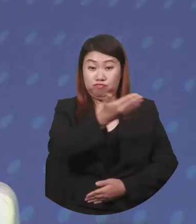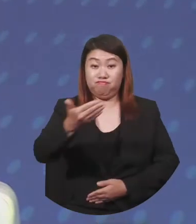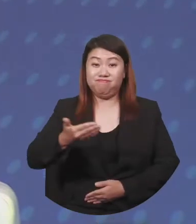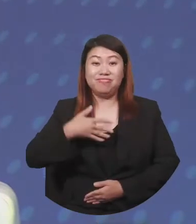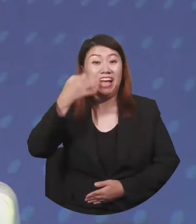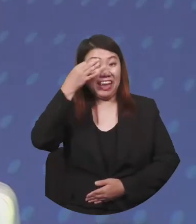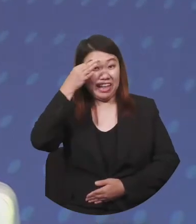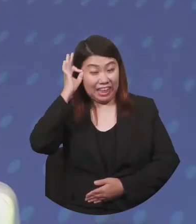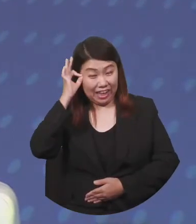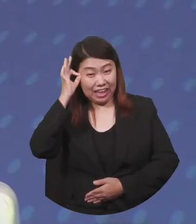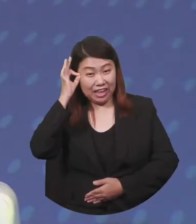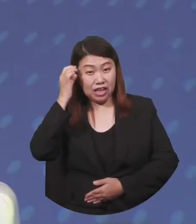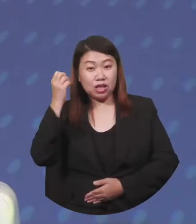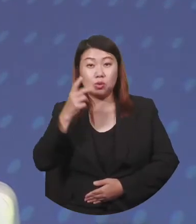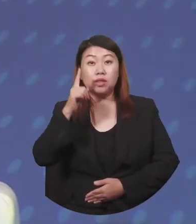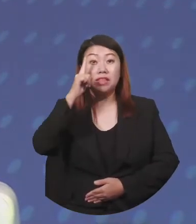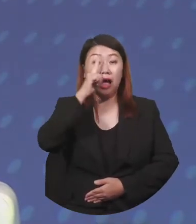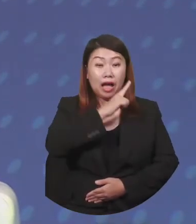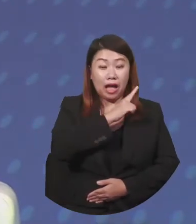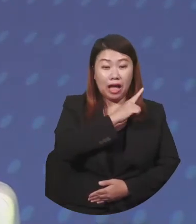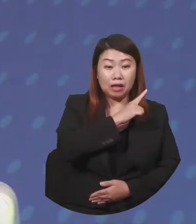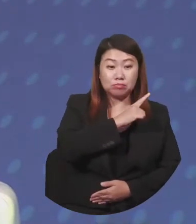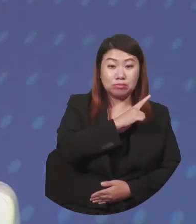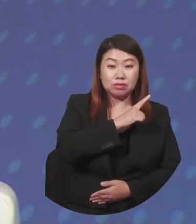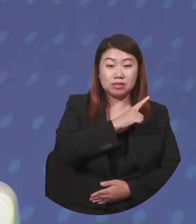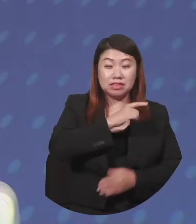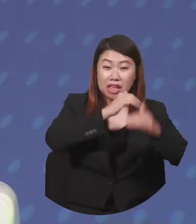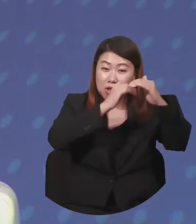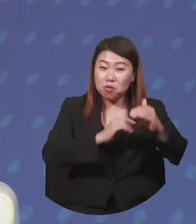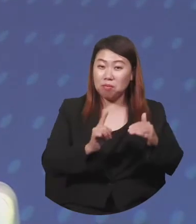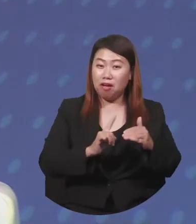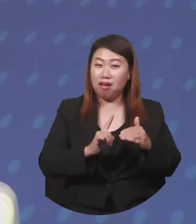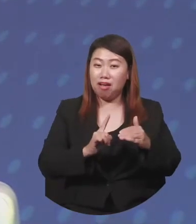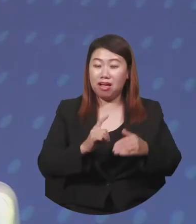it. So we need to demonstrate the benefits of